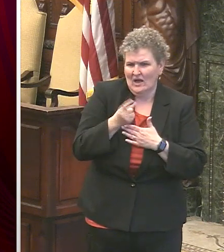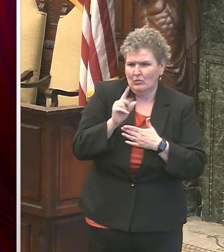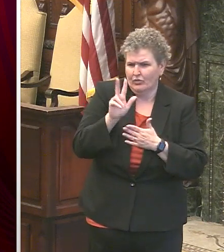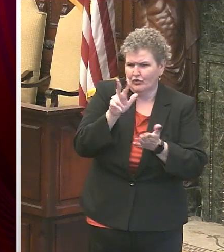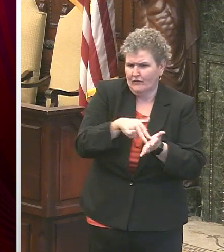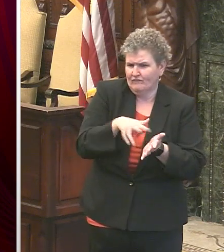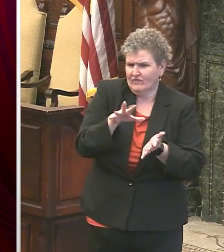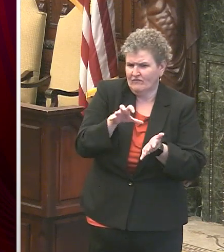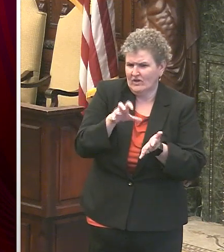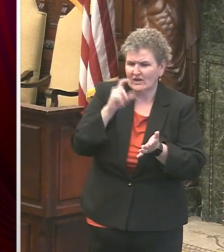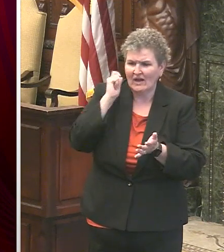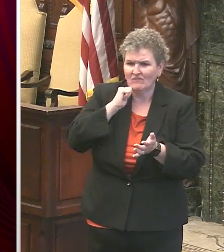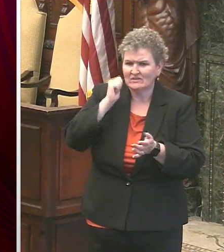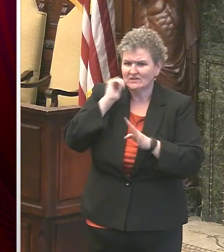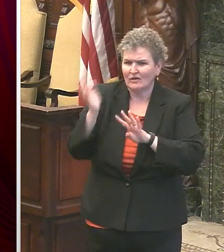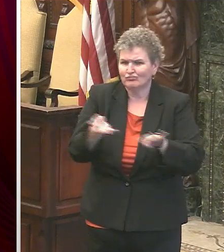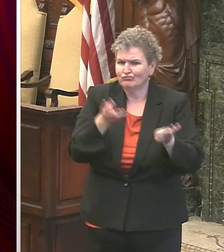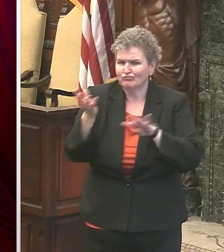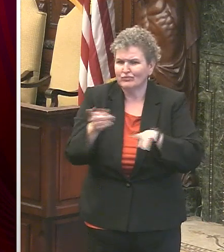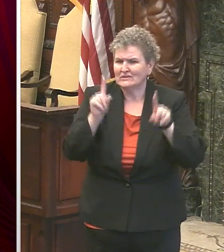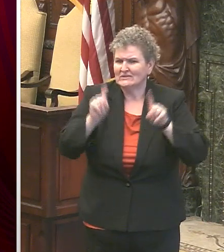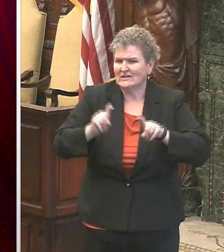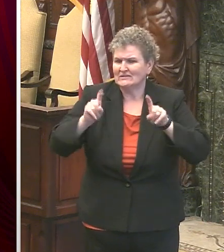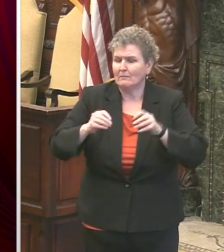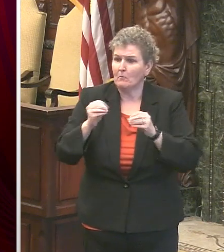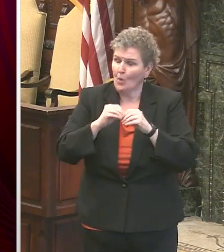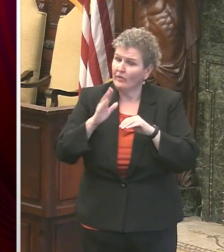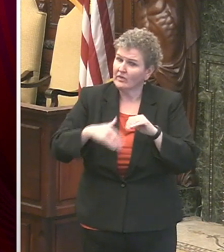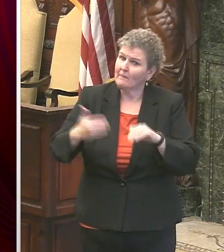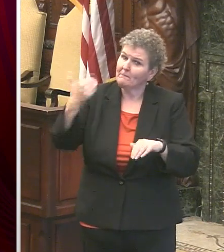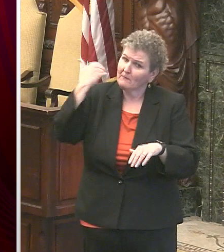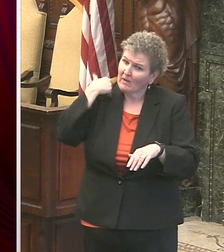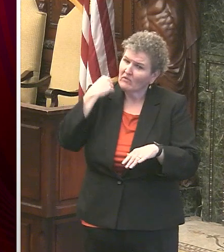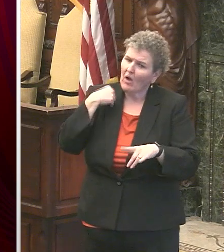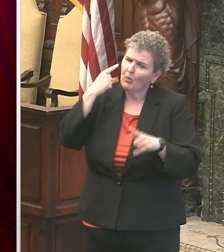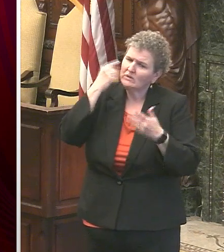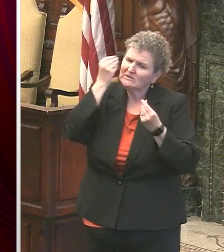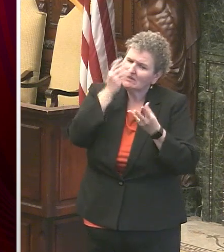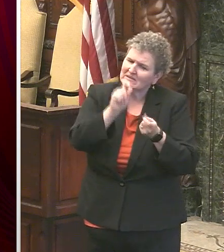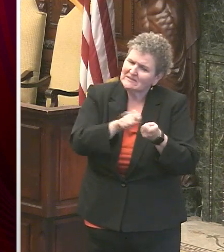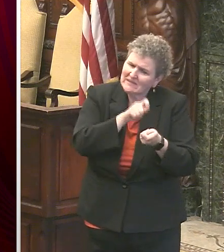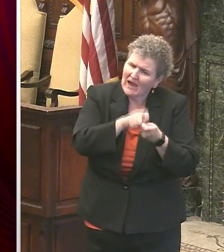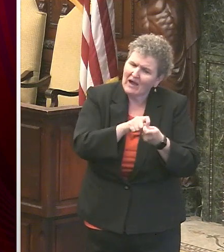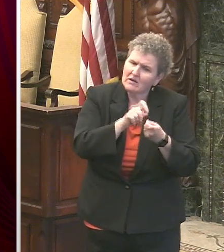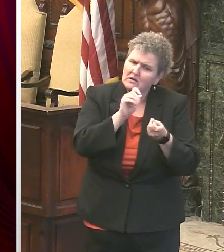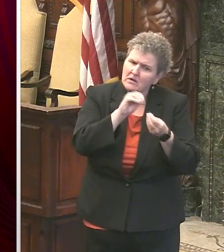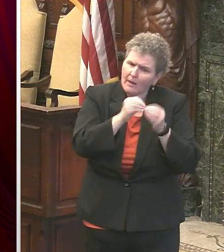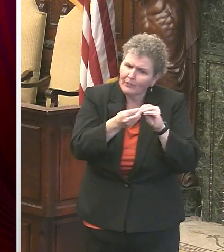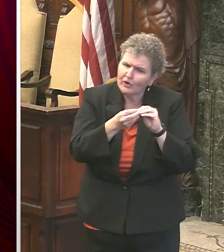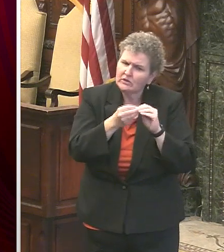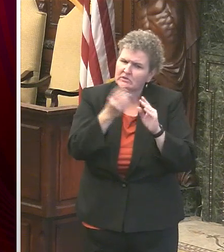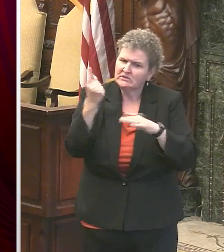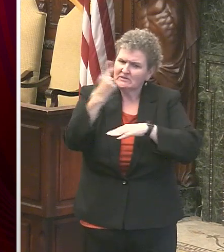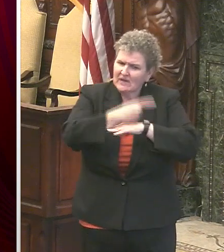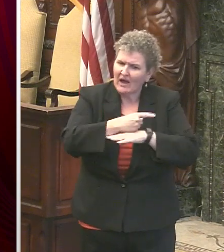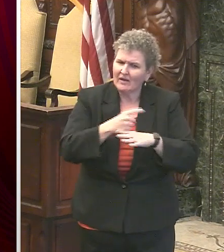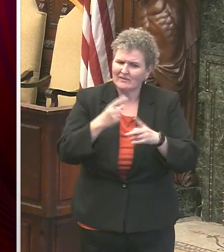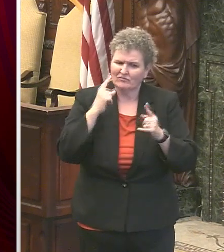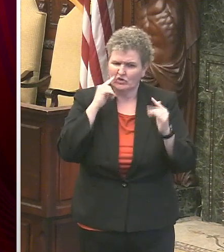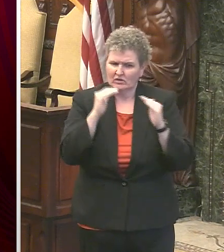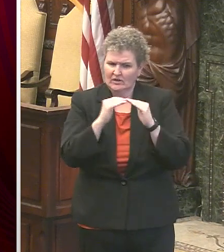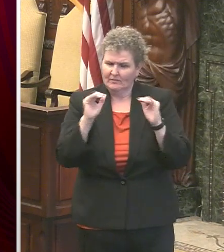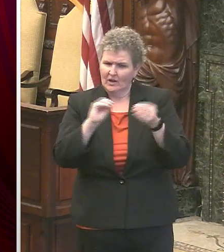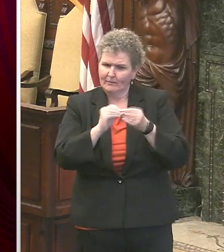a good bit higher than we were before. I'll have to check and I can get you an exact number on that. Thank you.